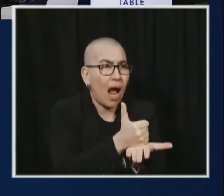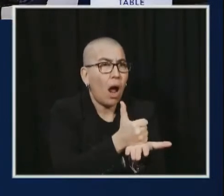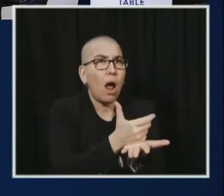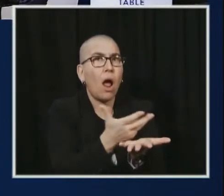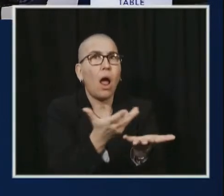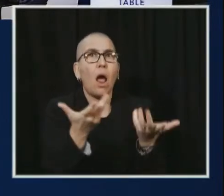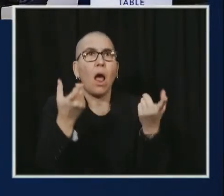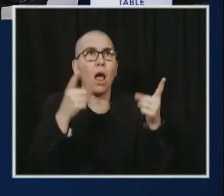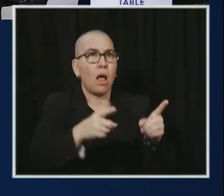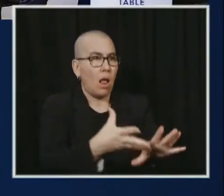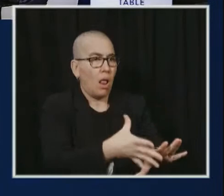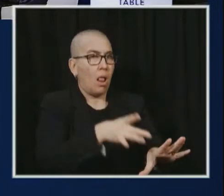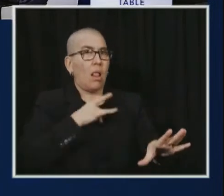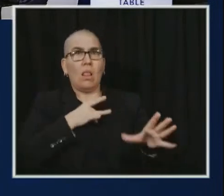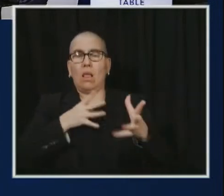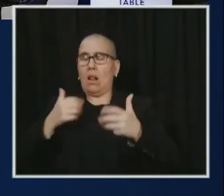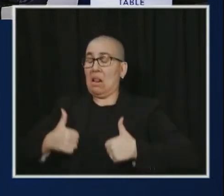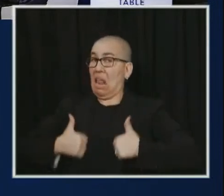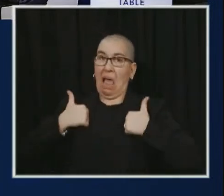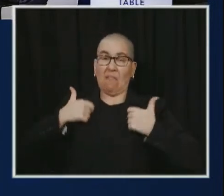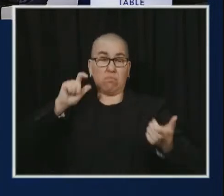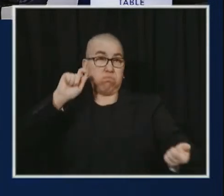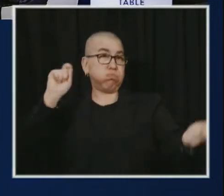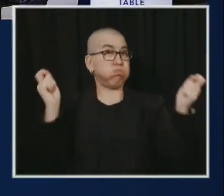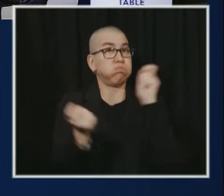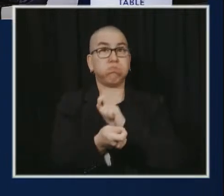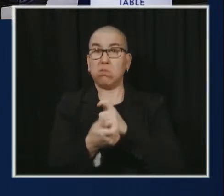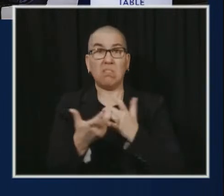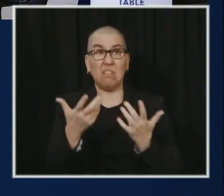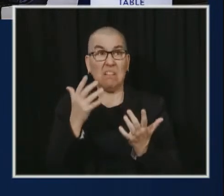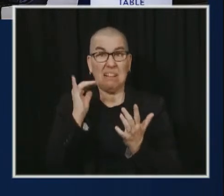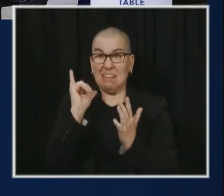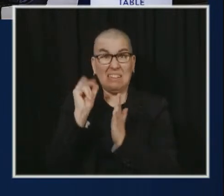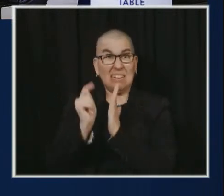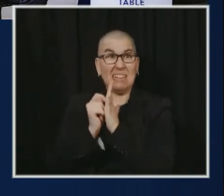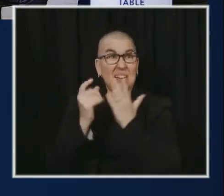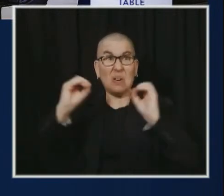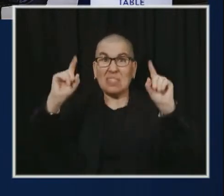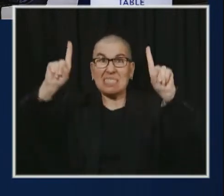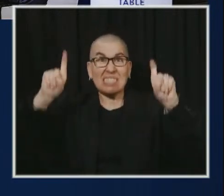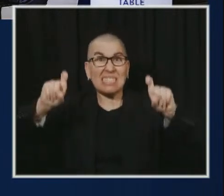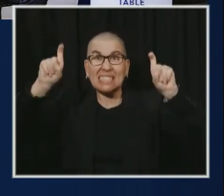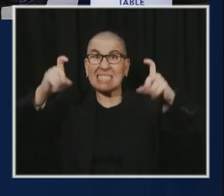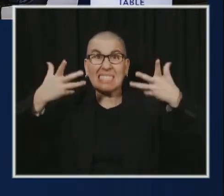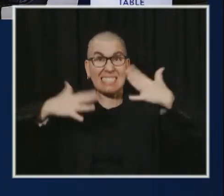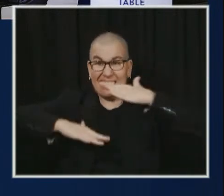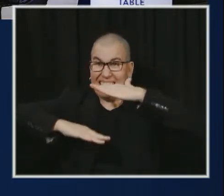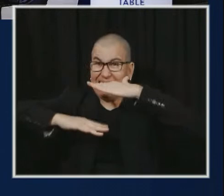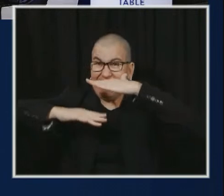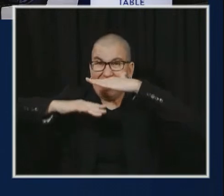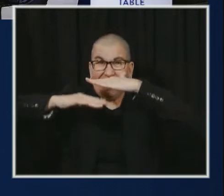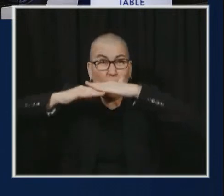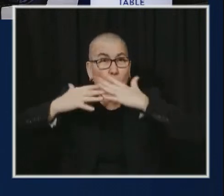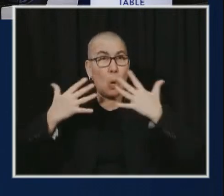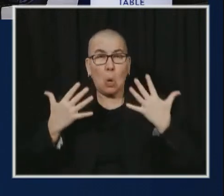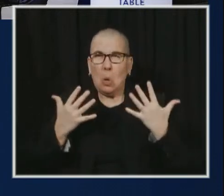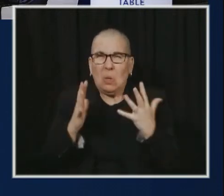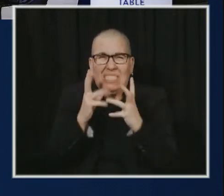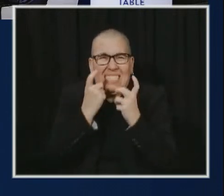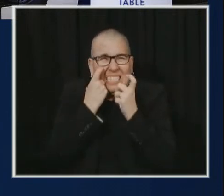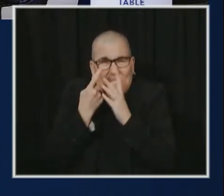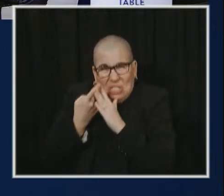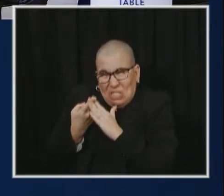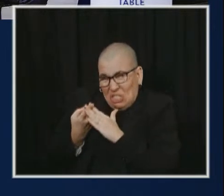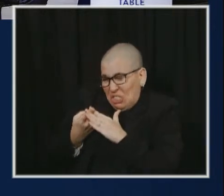We didn't have the testing capacity, and we certainly weren't even in the beginning of understanding if we could have a